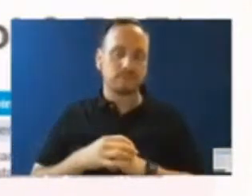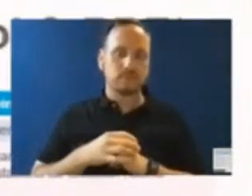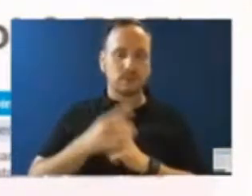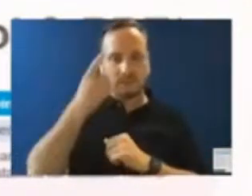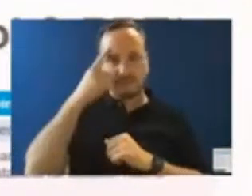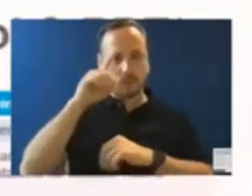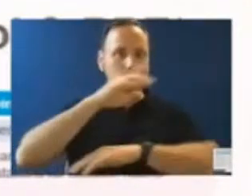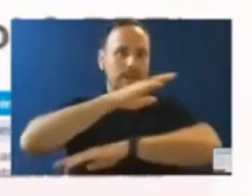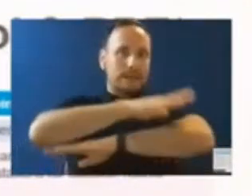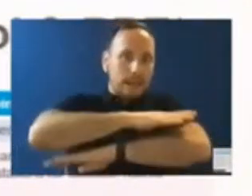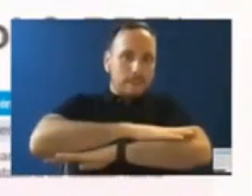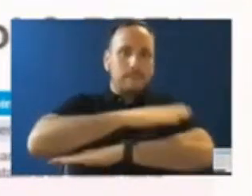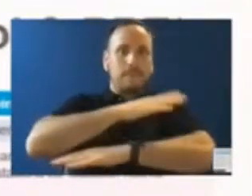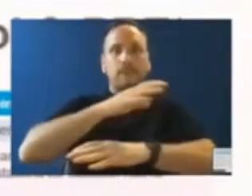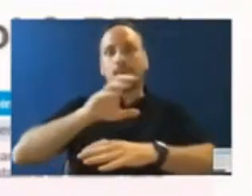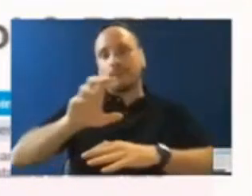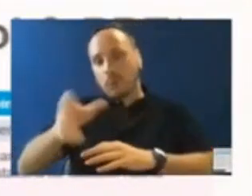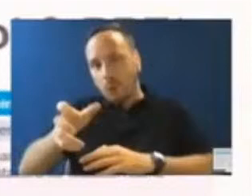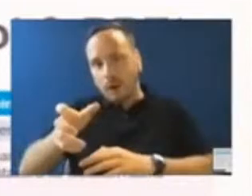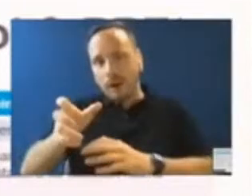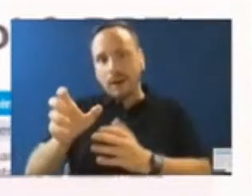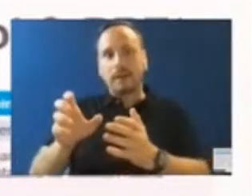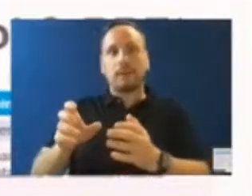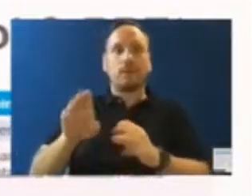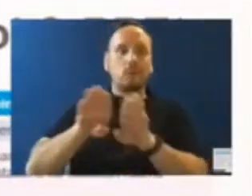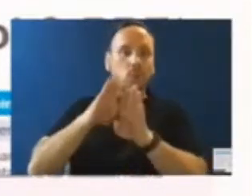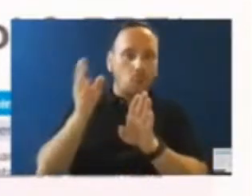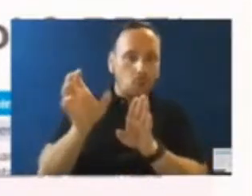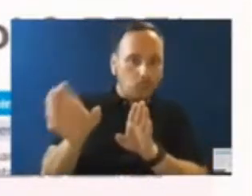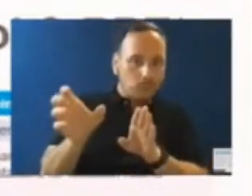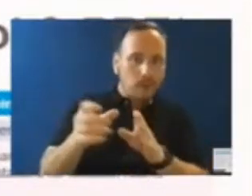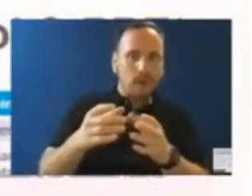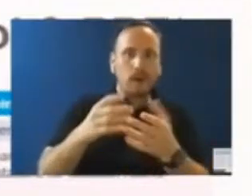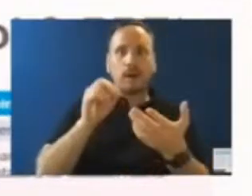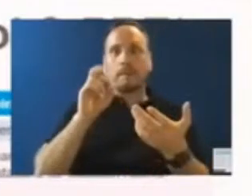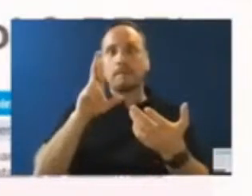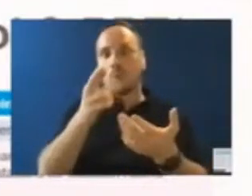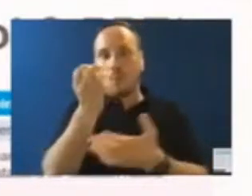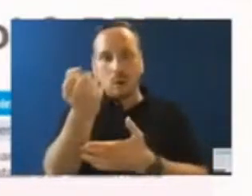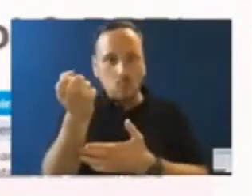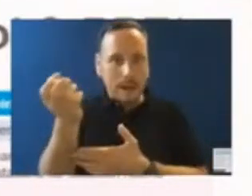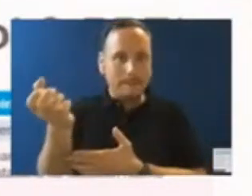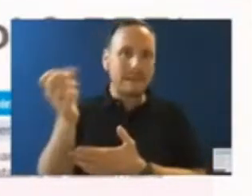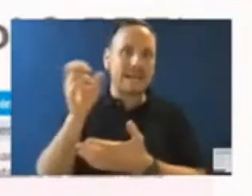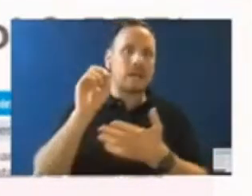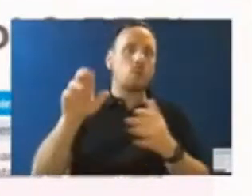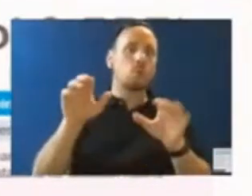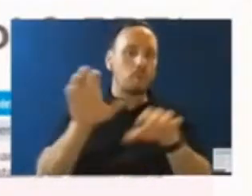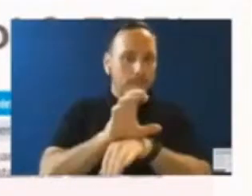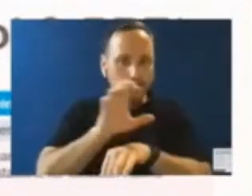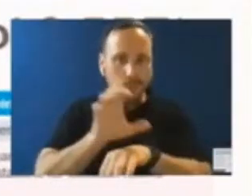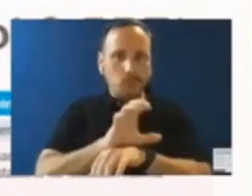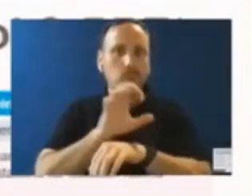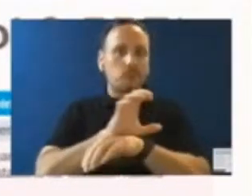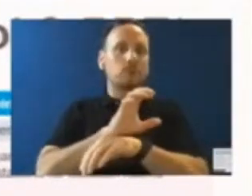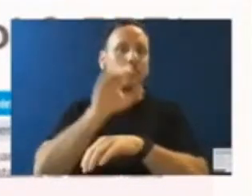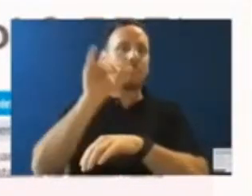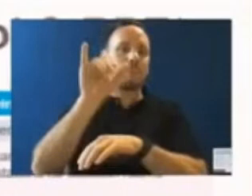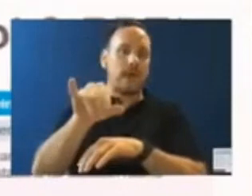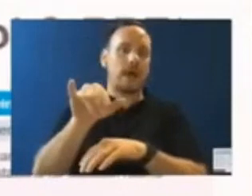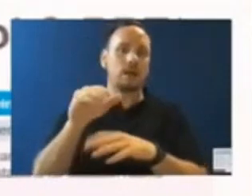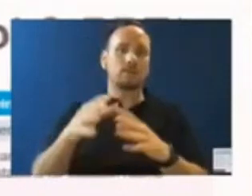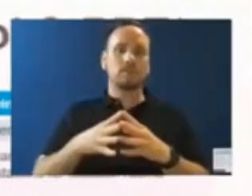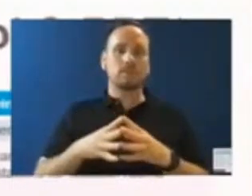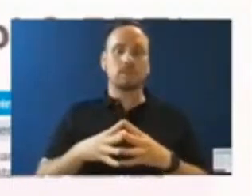handles in their rooms if they would like, as well as the equipment after the students use common equipment. So all of that will be there for the teachers when